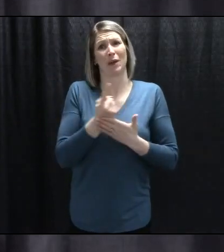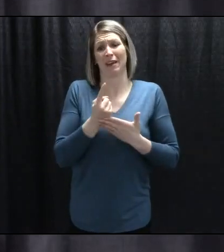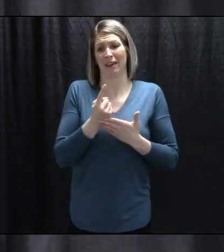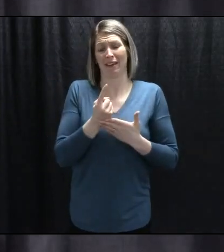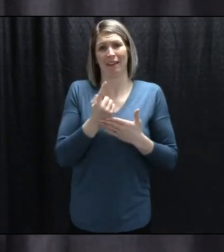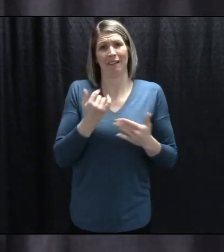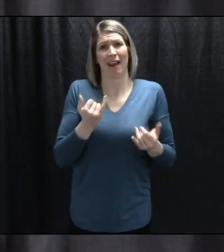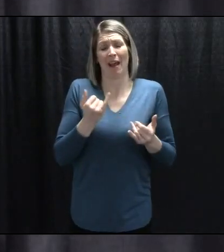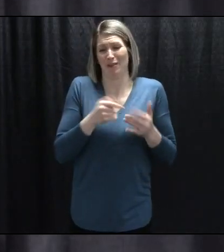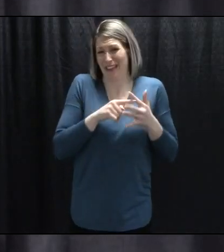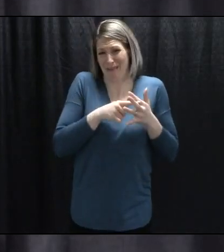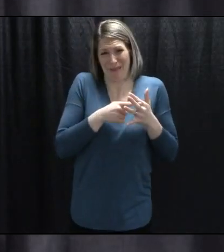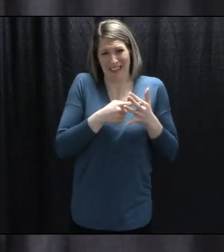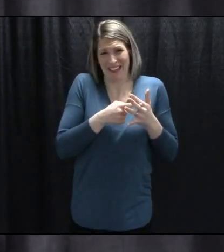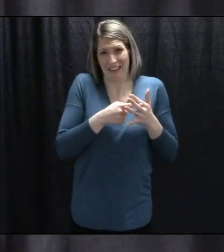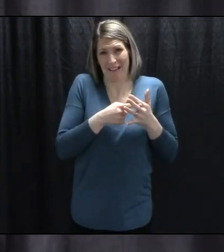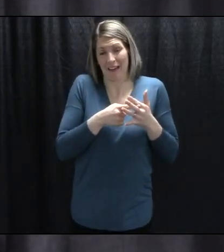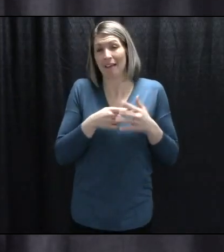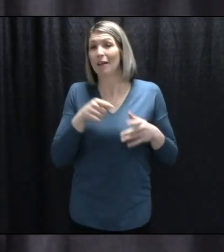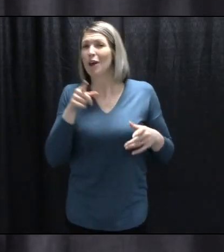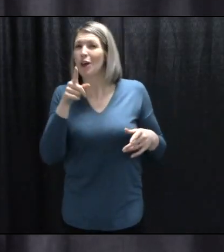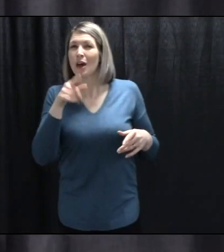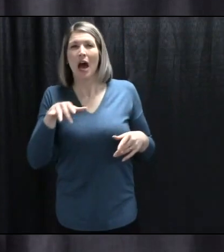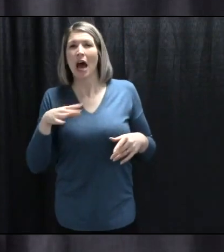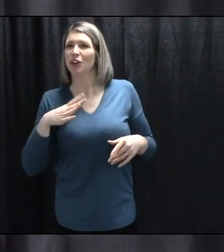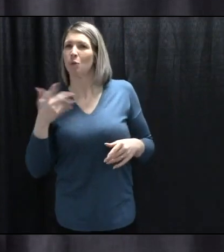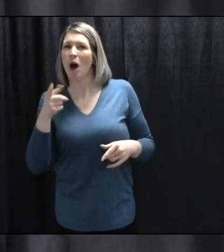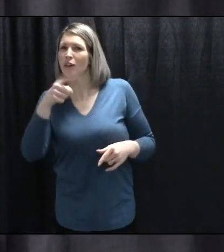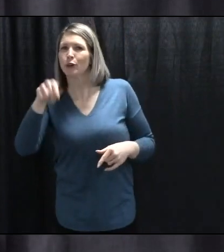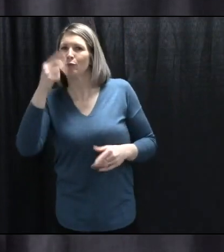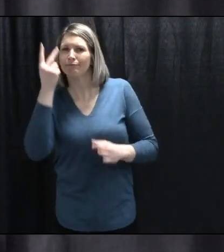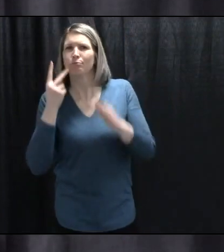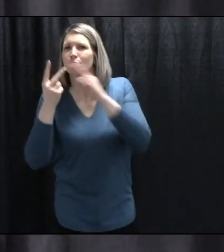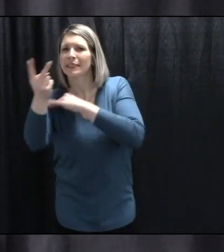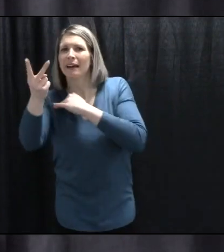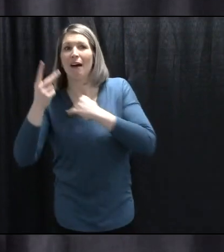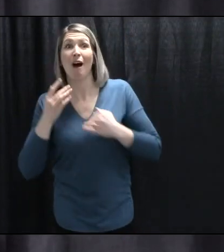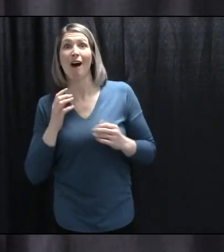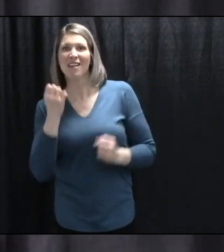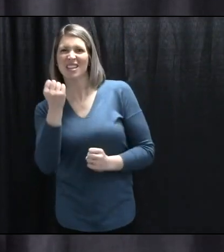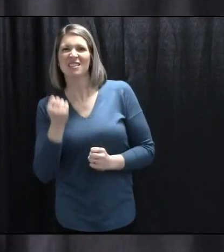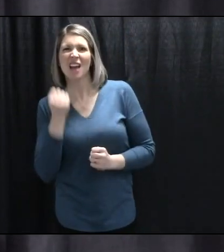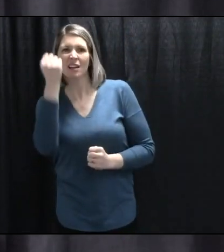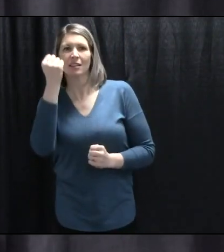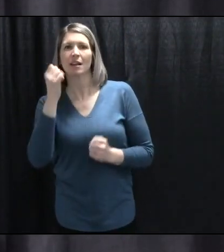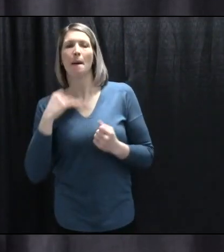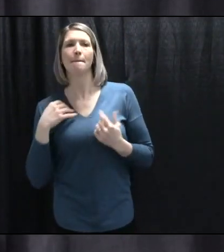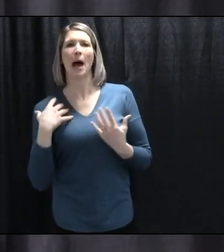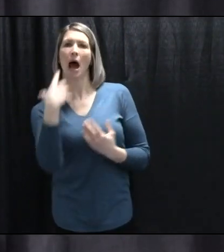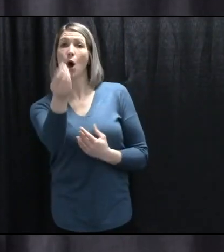would caution anybody from trying to read too much into today's numbers.